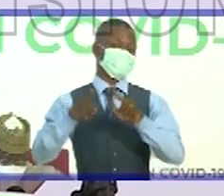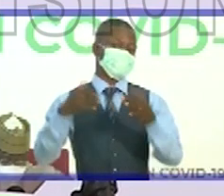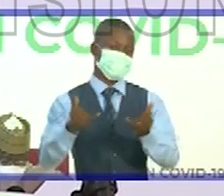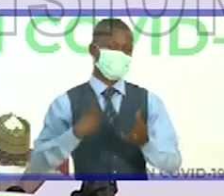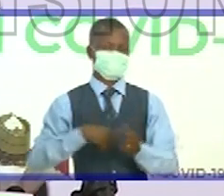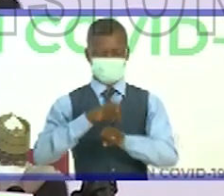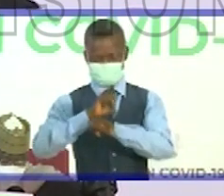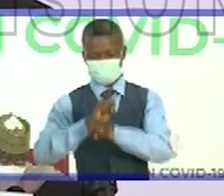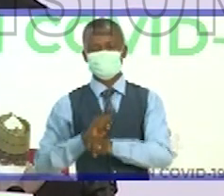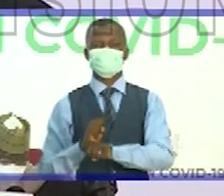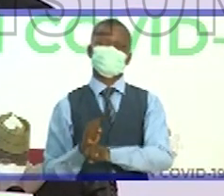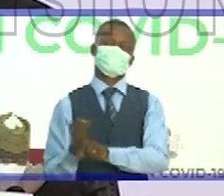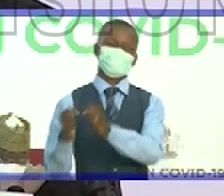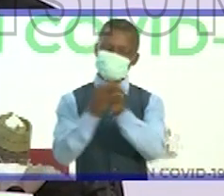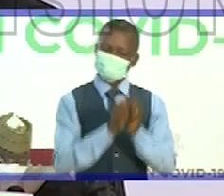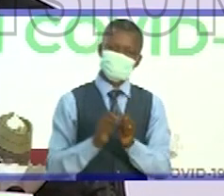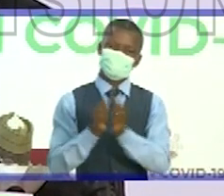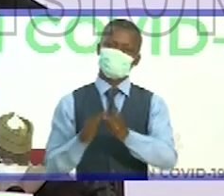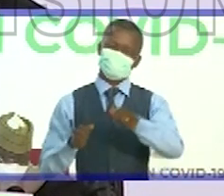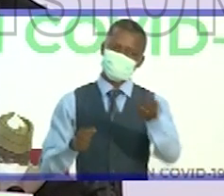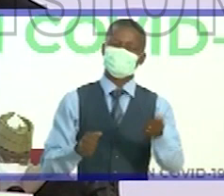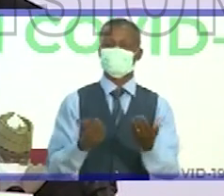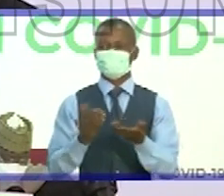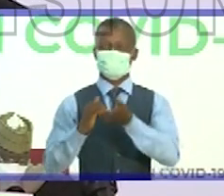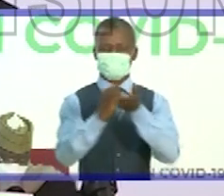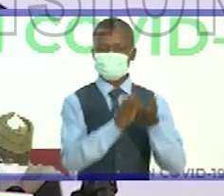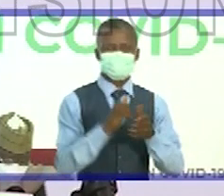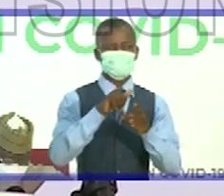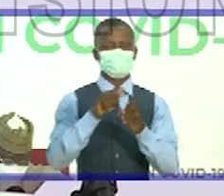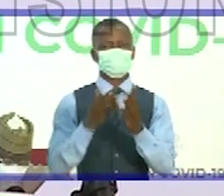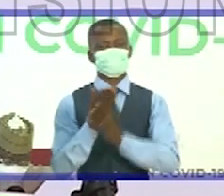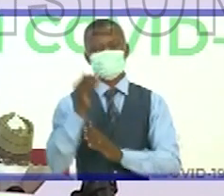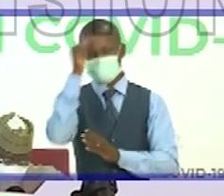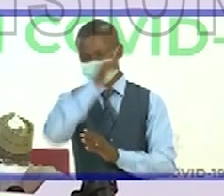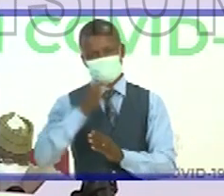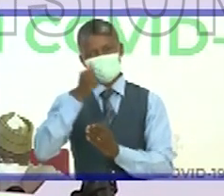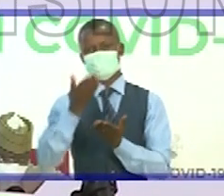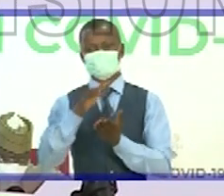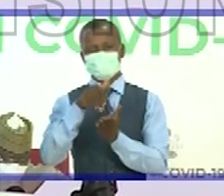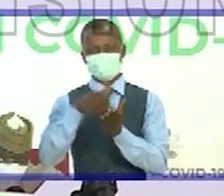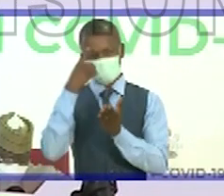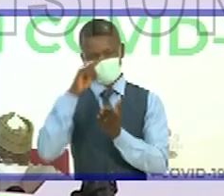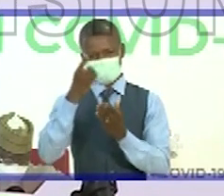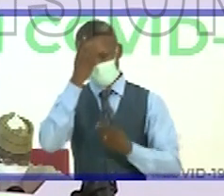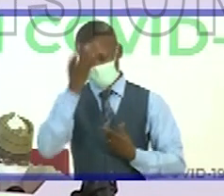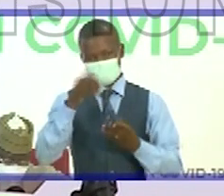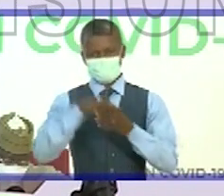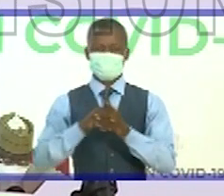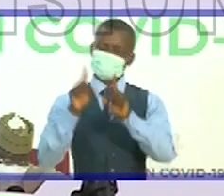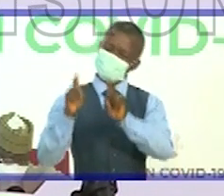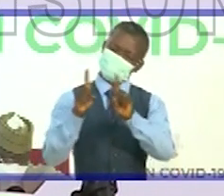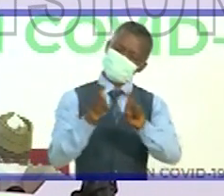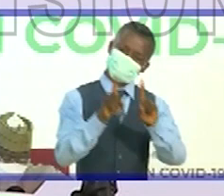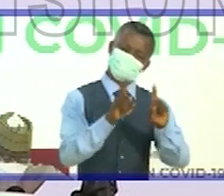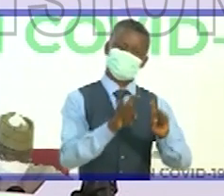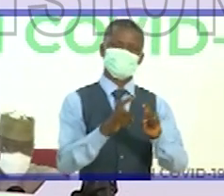other colleagues around the continent through the Africa CDC in a consortium for COVID vaccine trials, clinical trials,